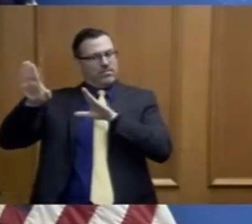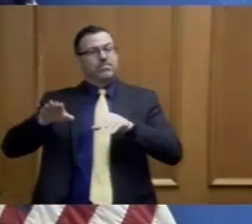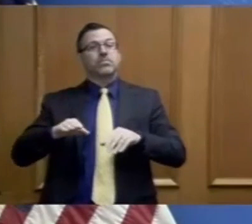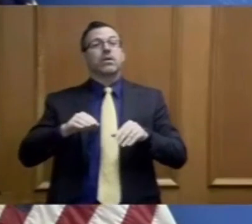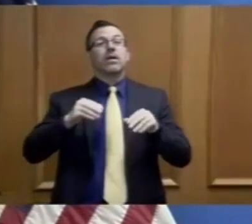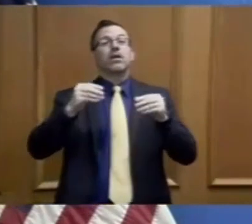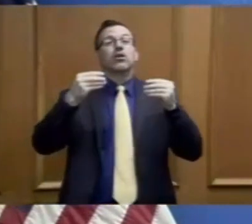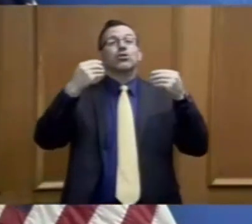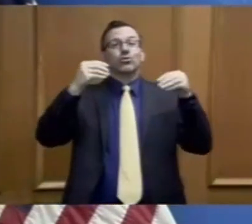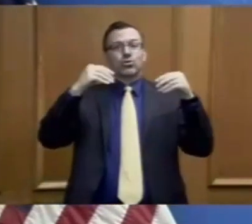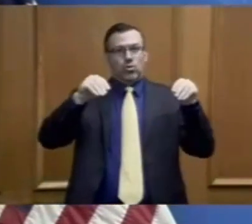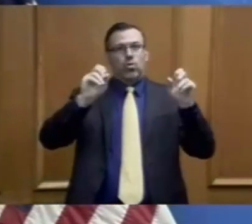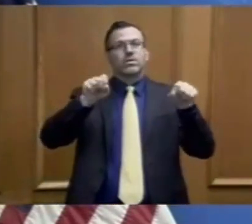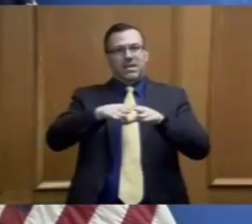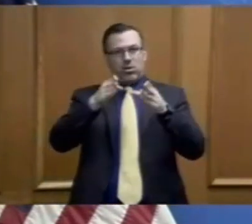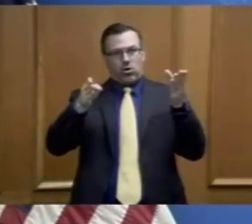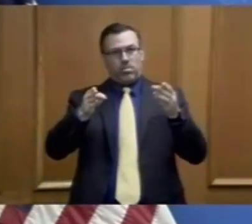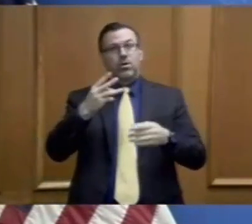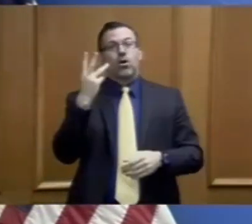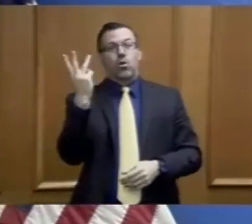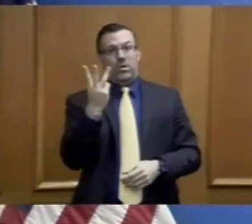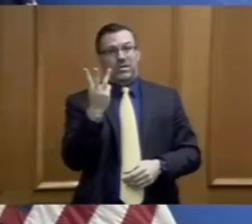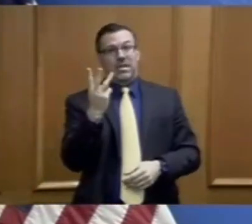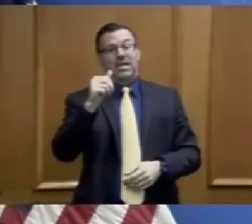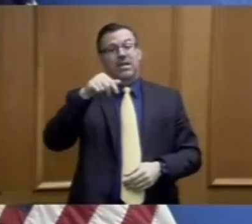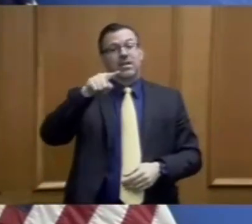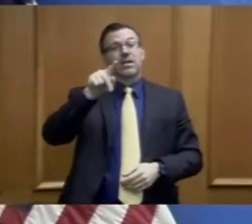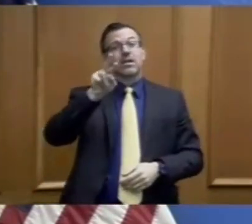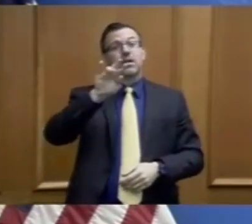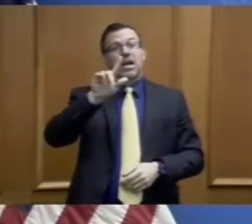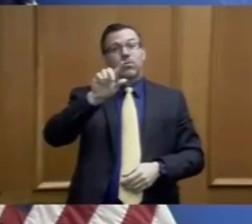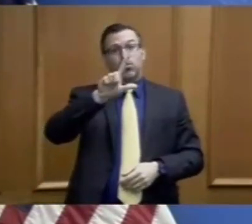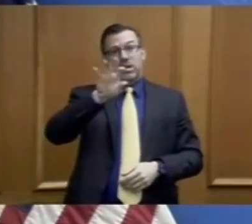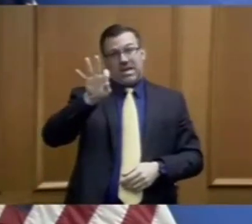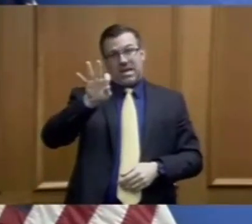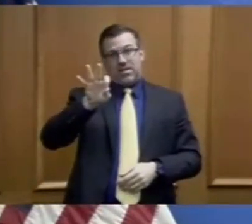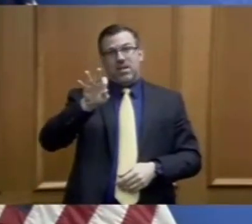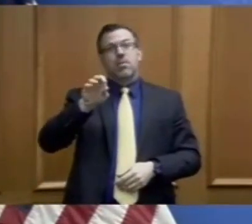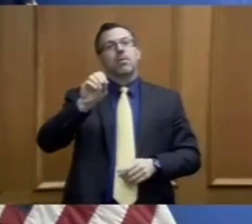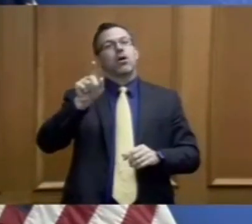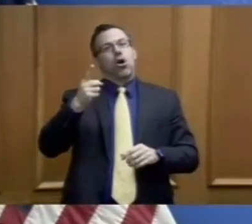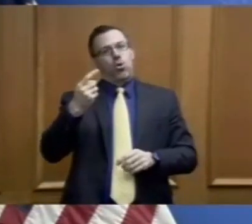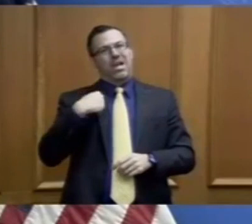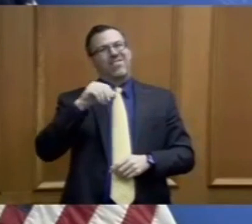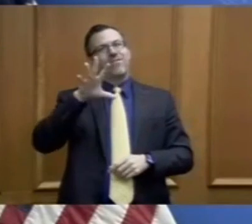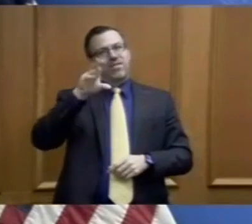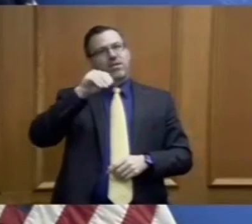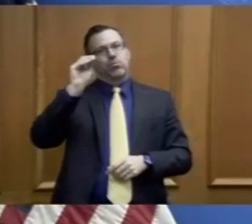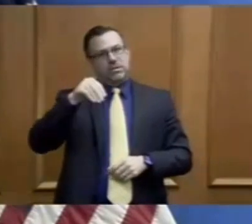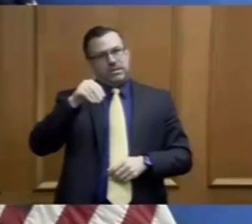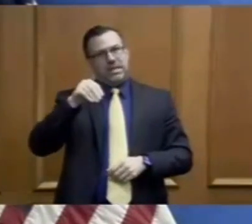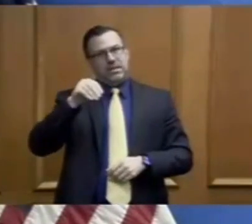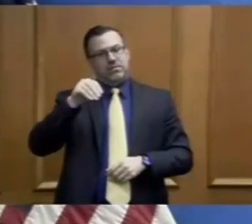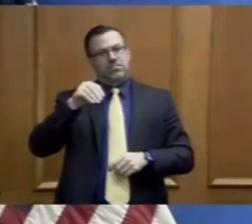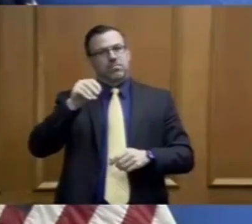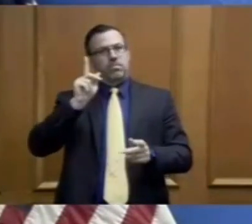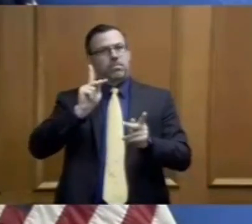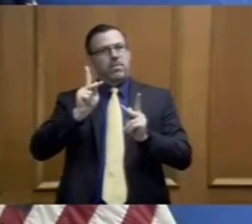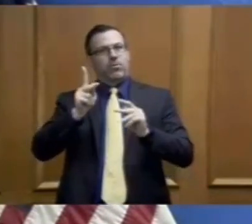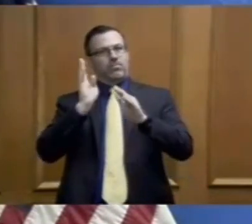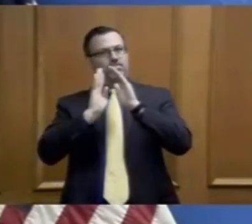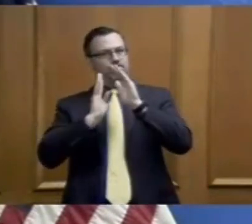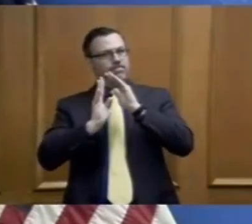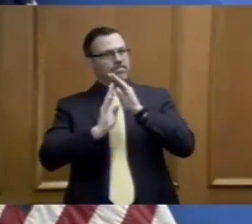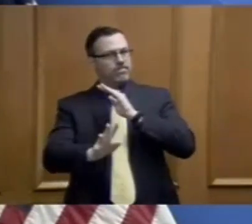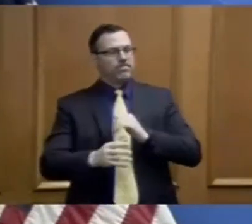April 29th at 50% capacity. In addition to social distancing and sanitation measures, we're